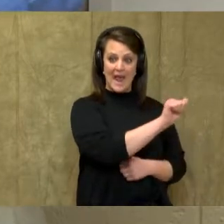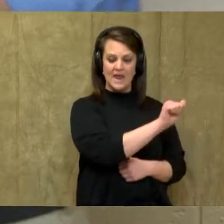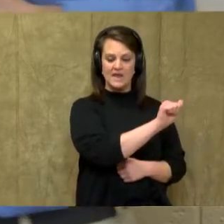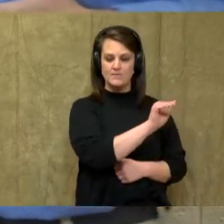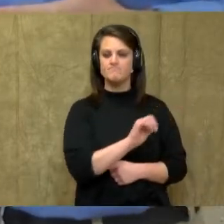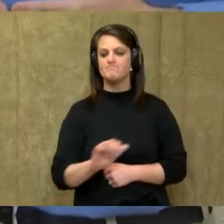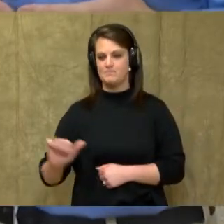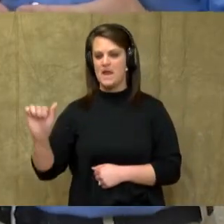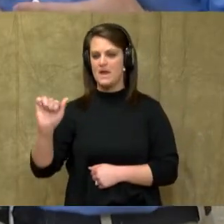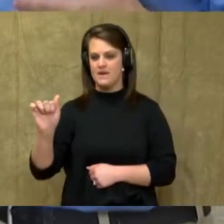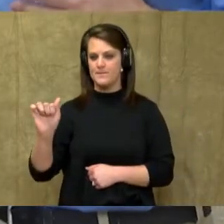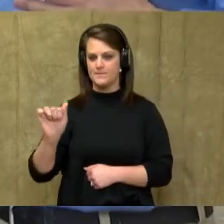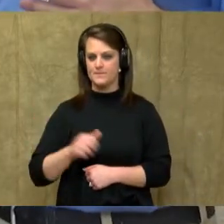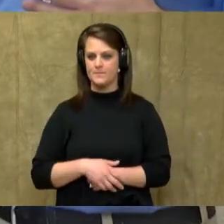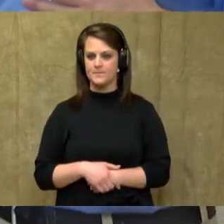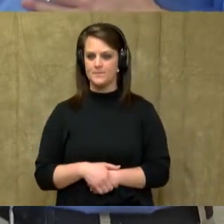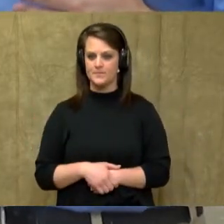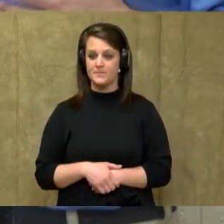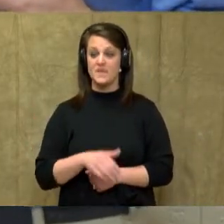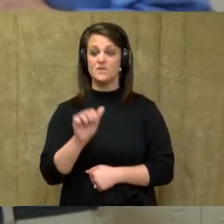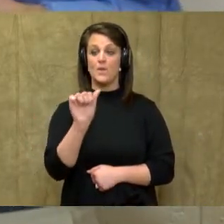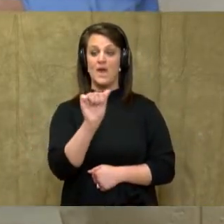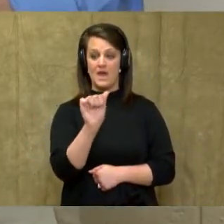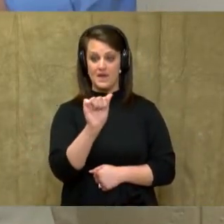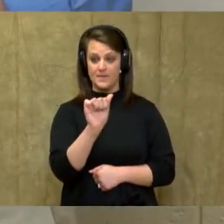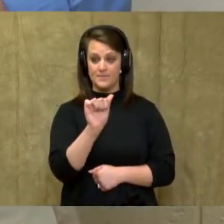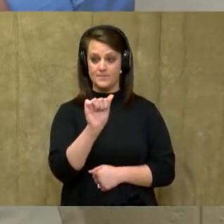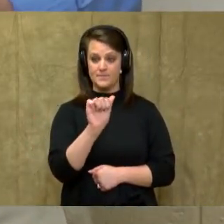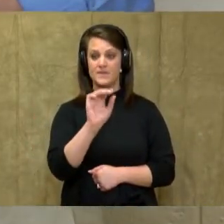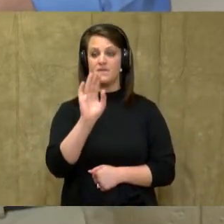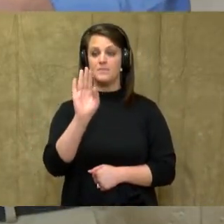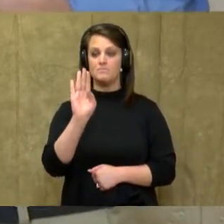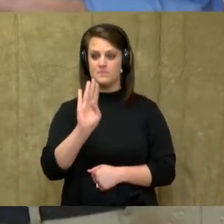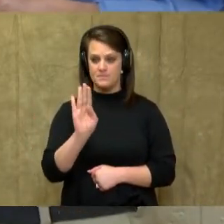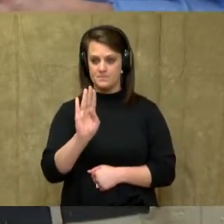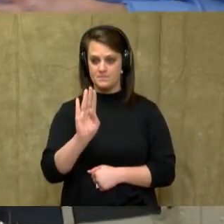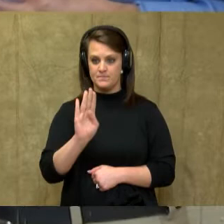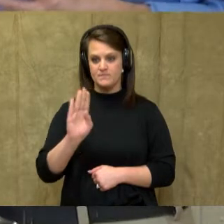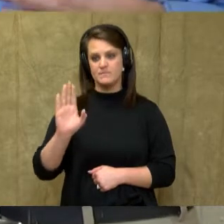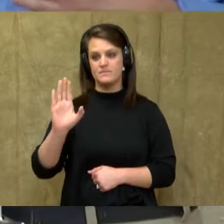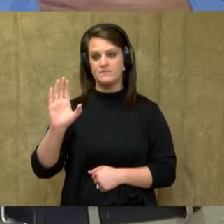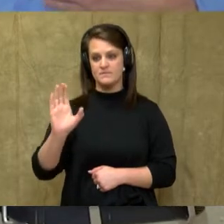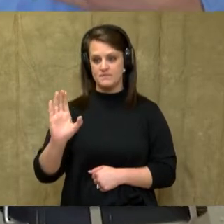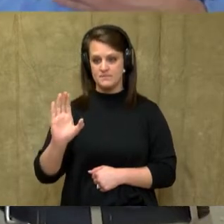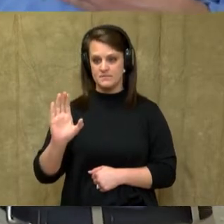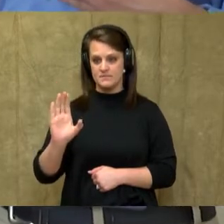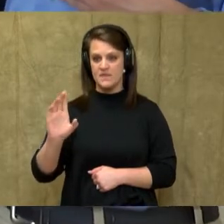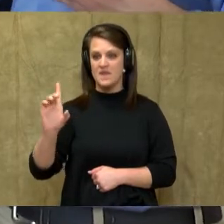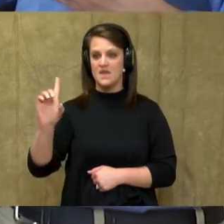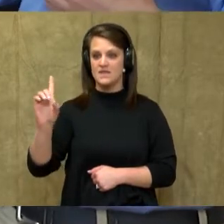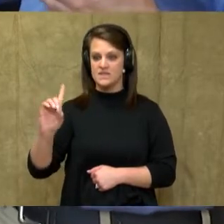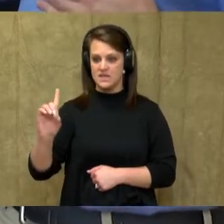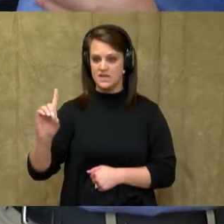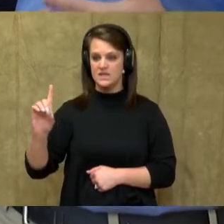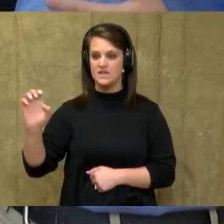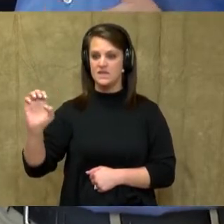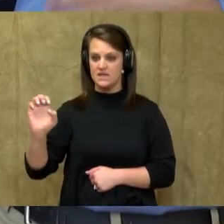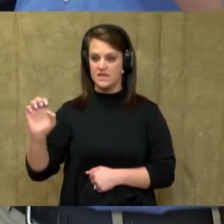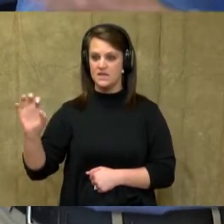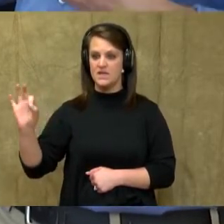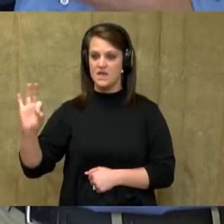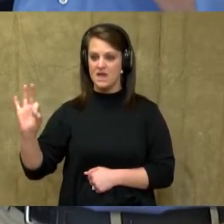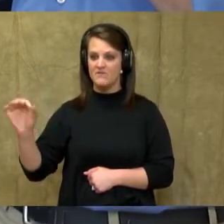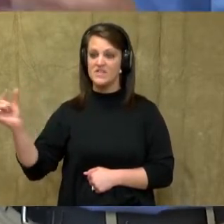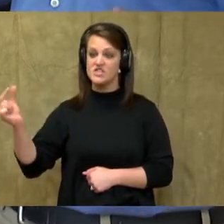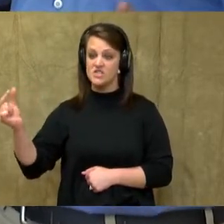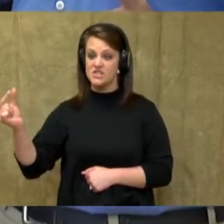A, and we move forward one letter at a time. But when we get to the letter G,